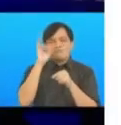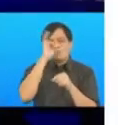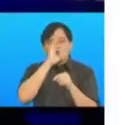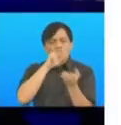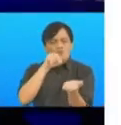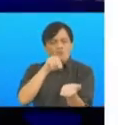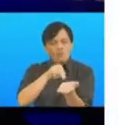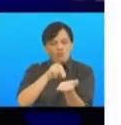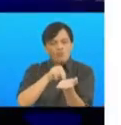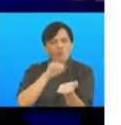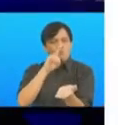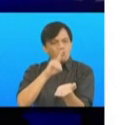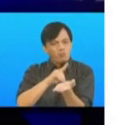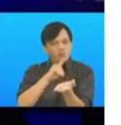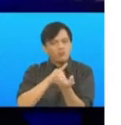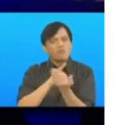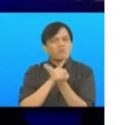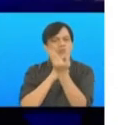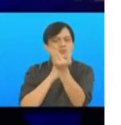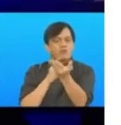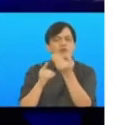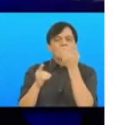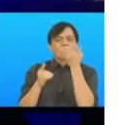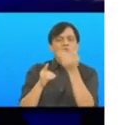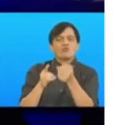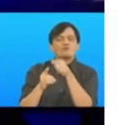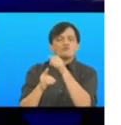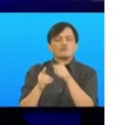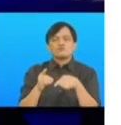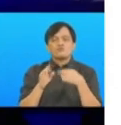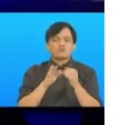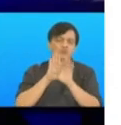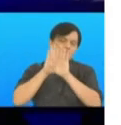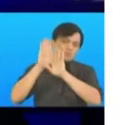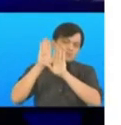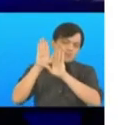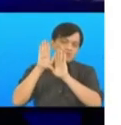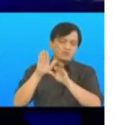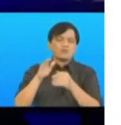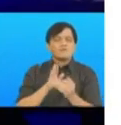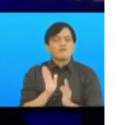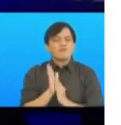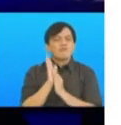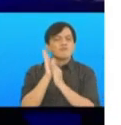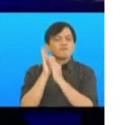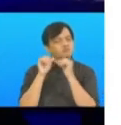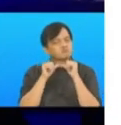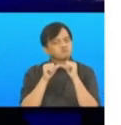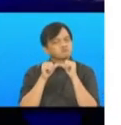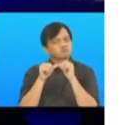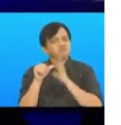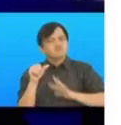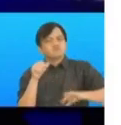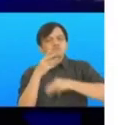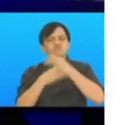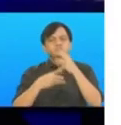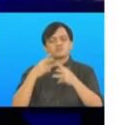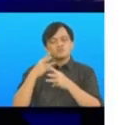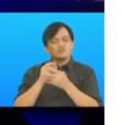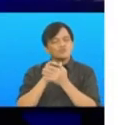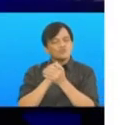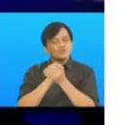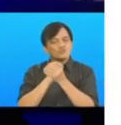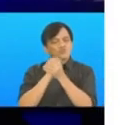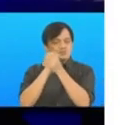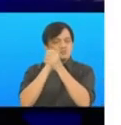There are four strategic questions for the future of this country. How do we fully exit the pandemic? How do we rebuild the